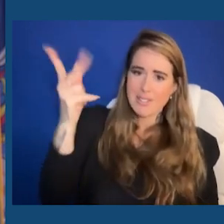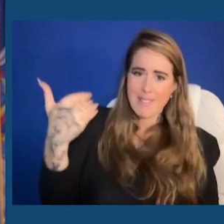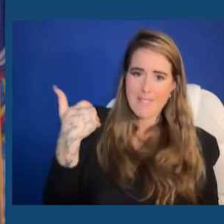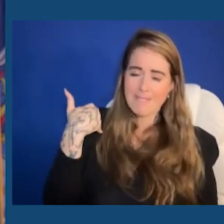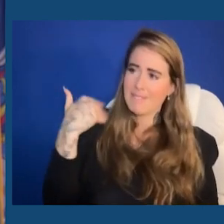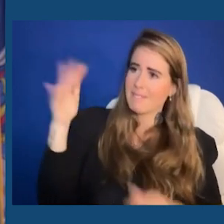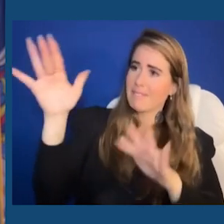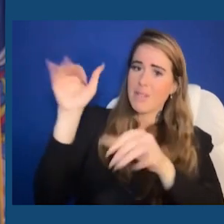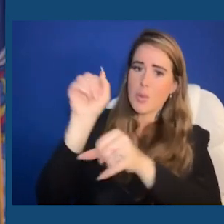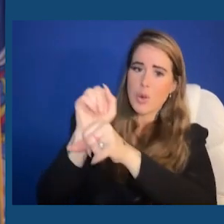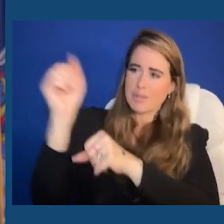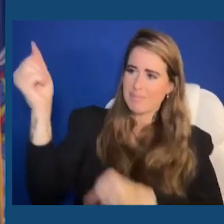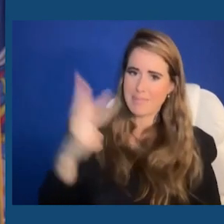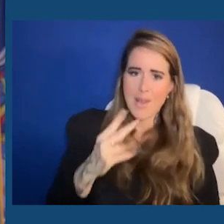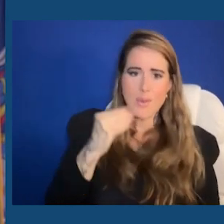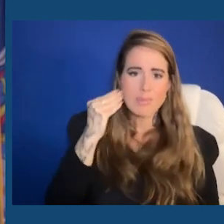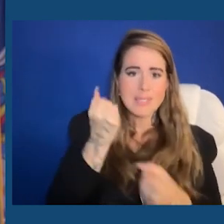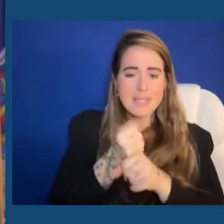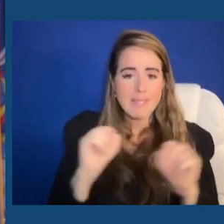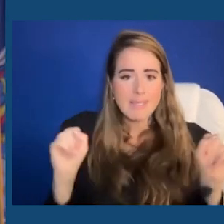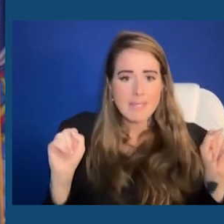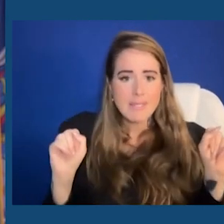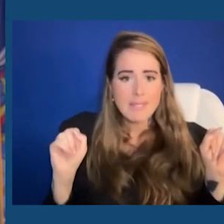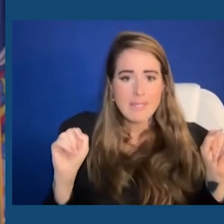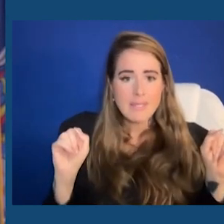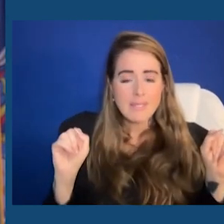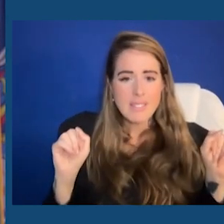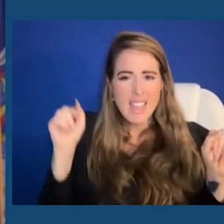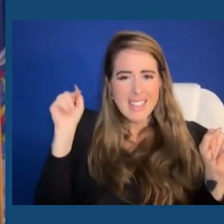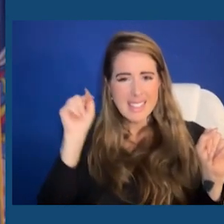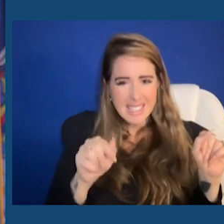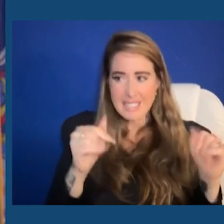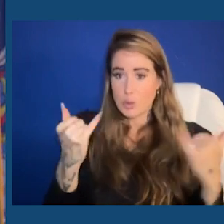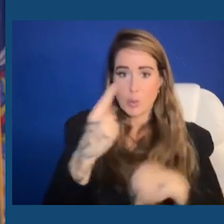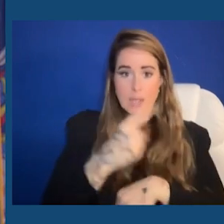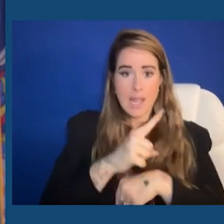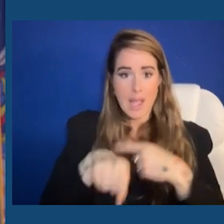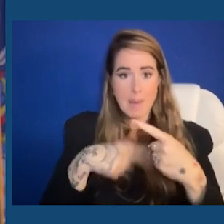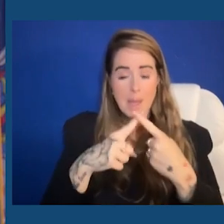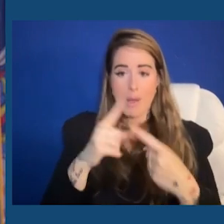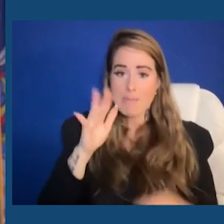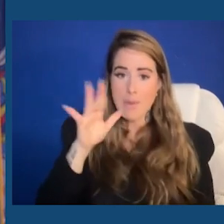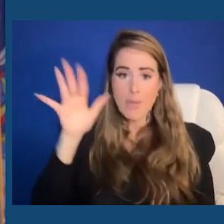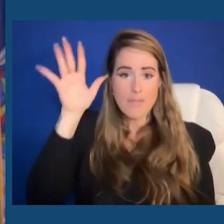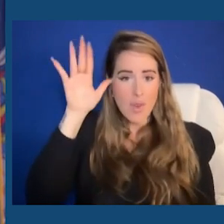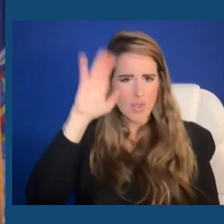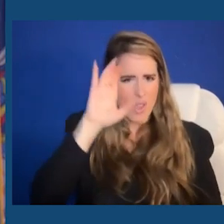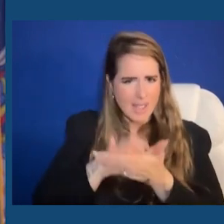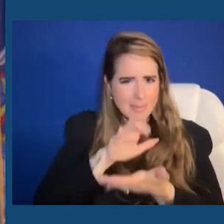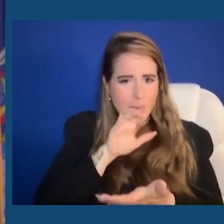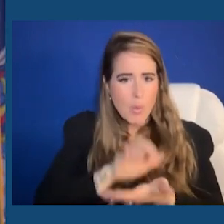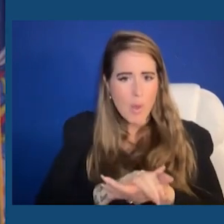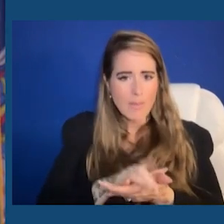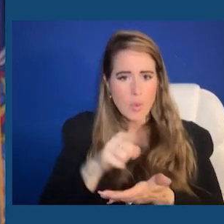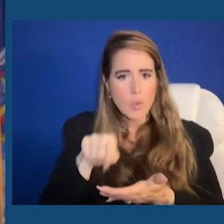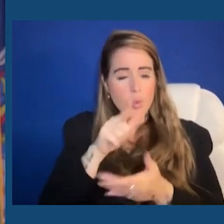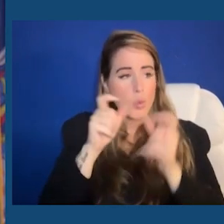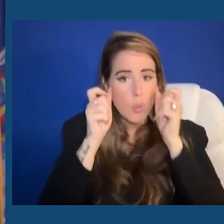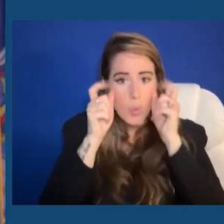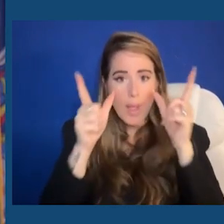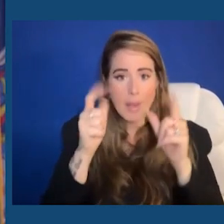home. It's about the mom, the father, the husband, the wife that wakes up every